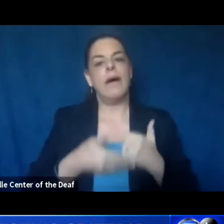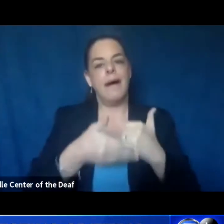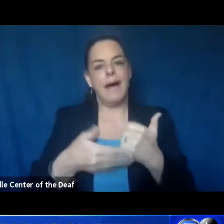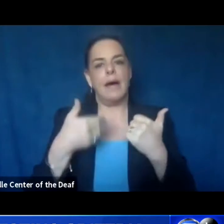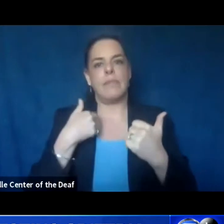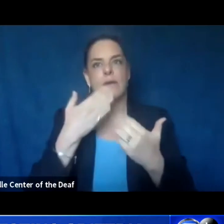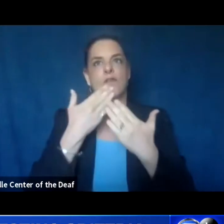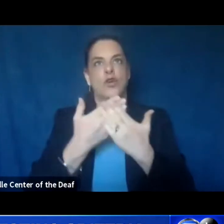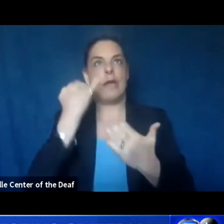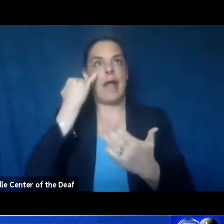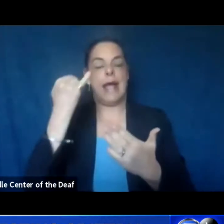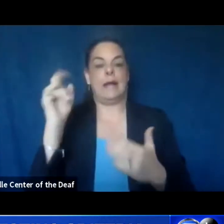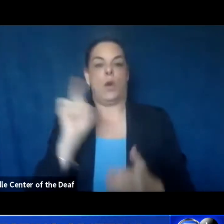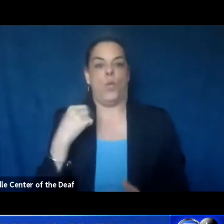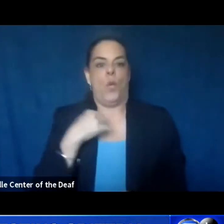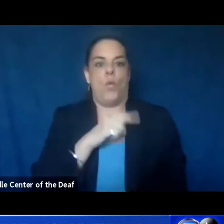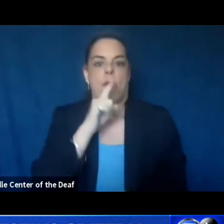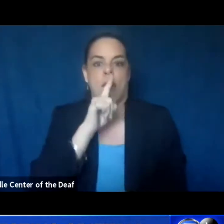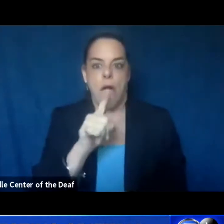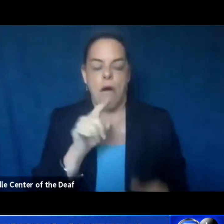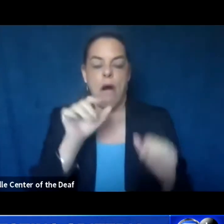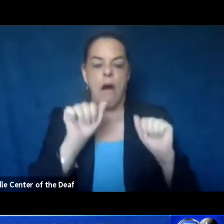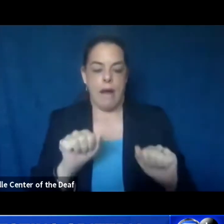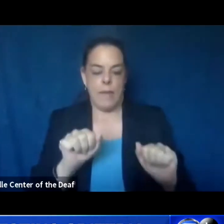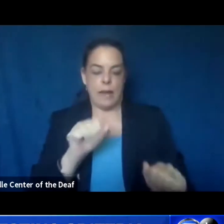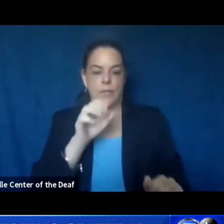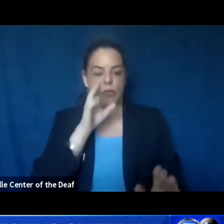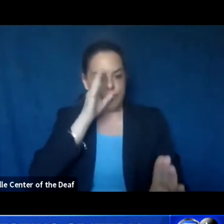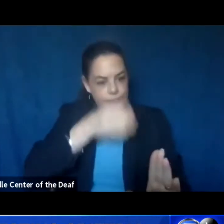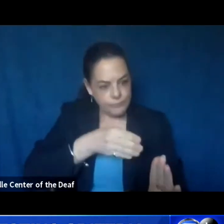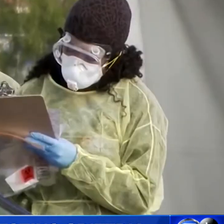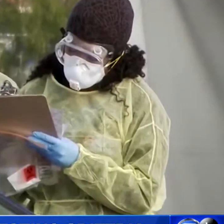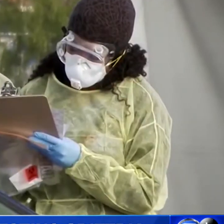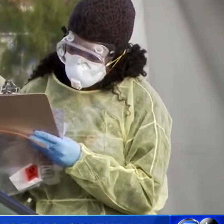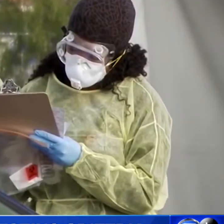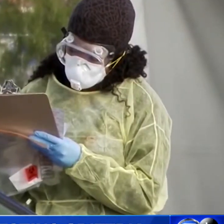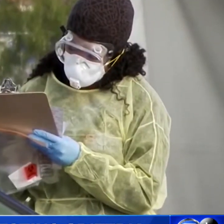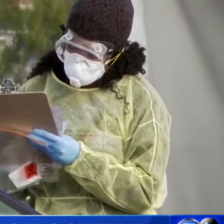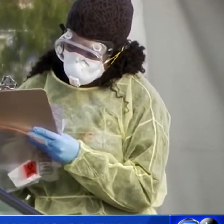picture of where we stand and be able to communicate directly with people that are most risk of spreading.